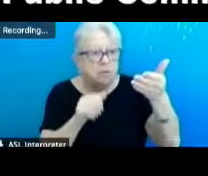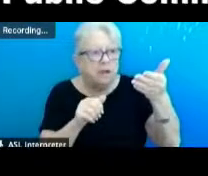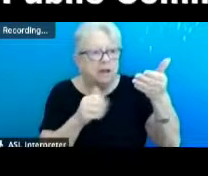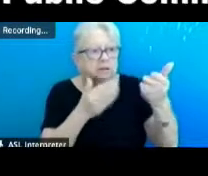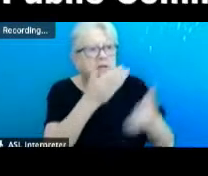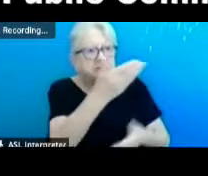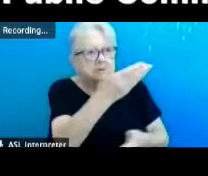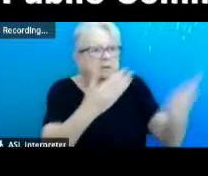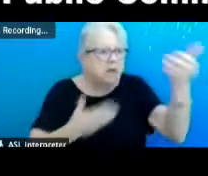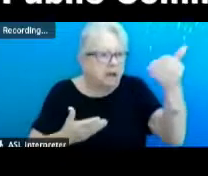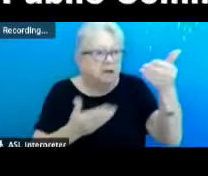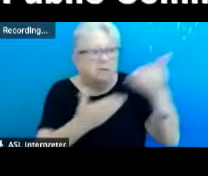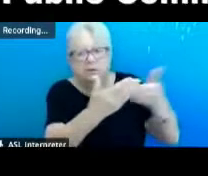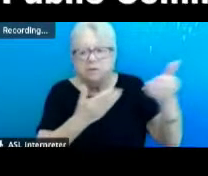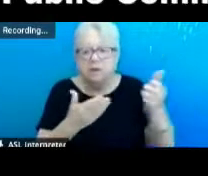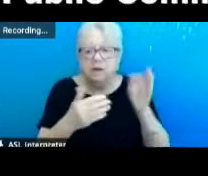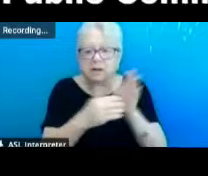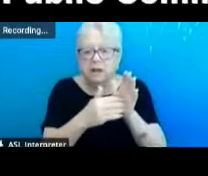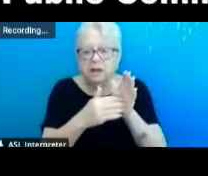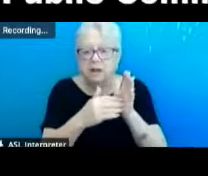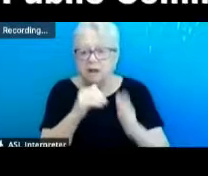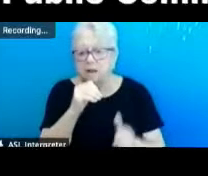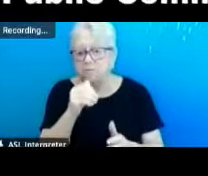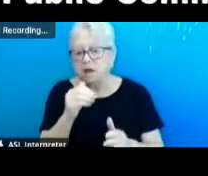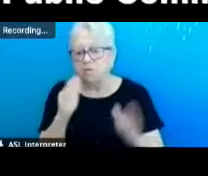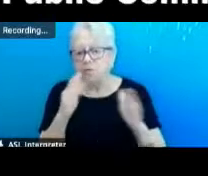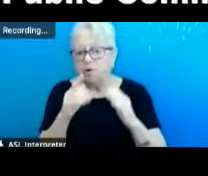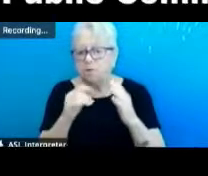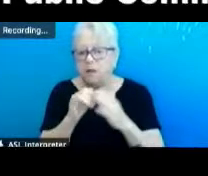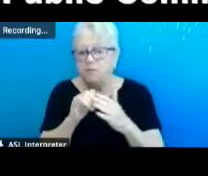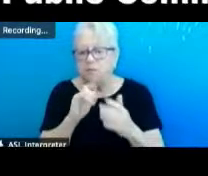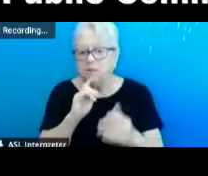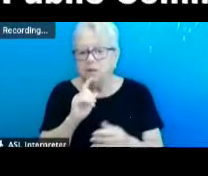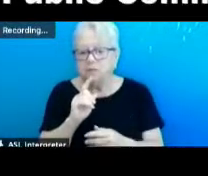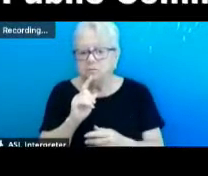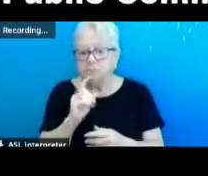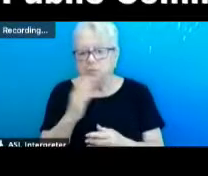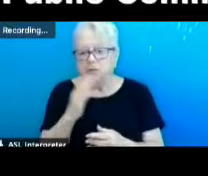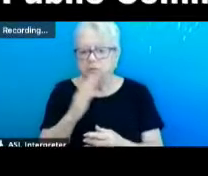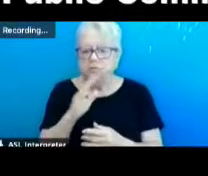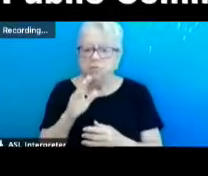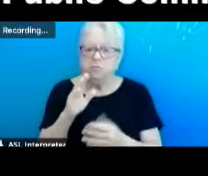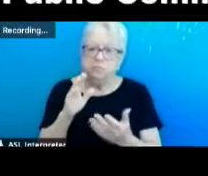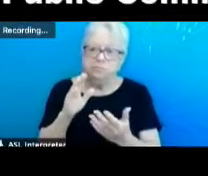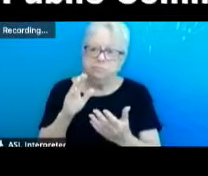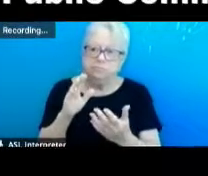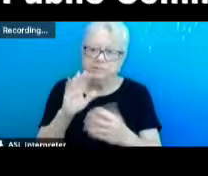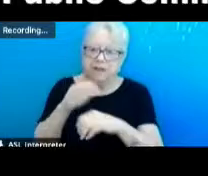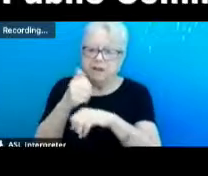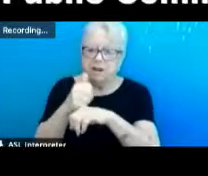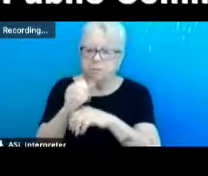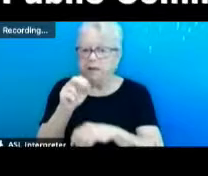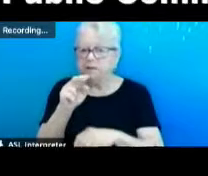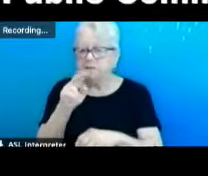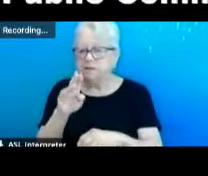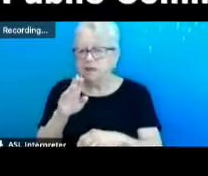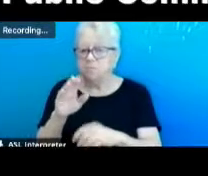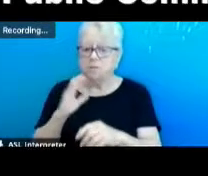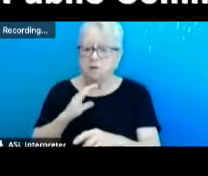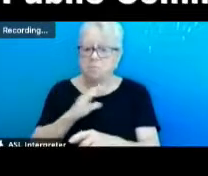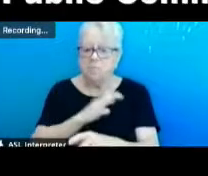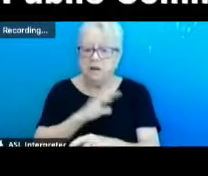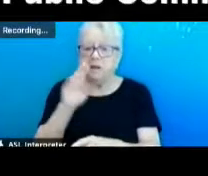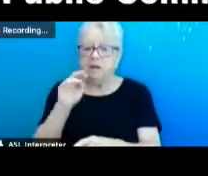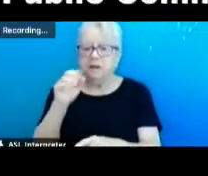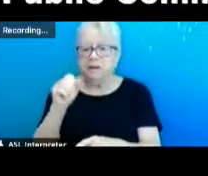to reconvene this committee if we're appointing a subcommittee, as long as it doesn't go, substantially beyond the scope of what we've discussed